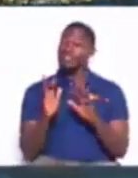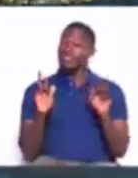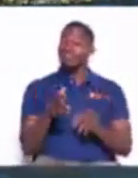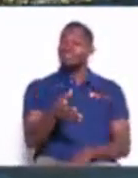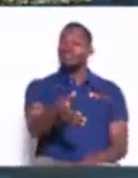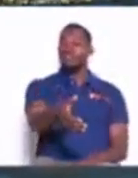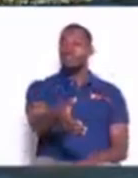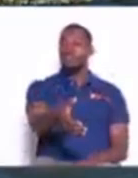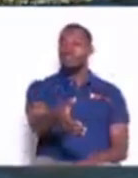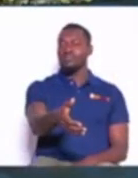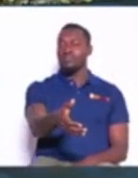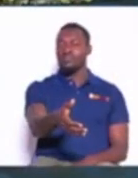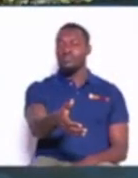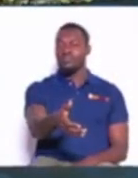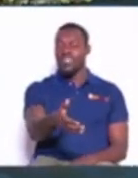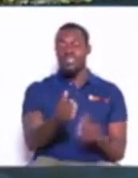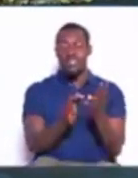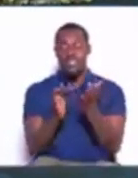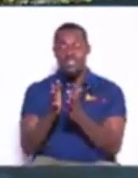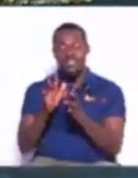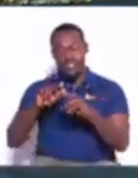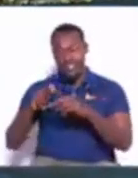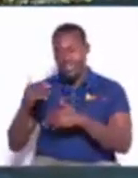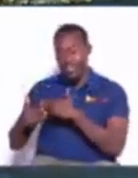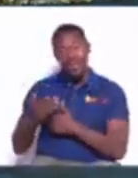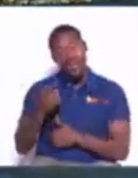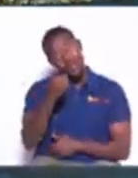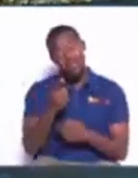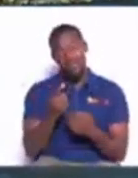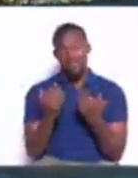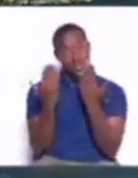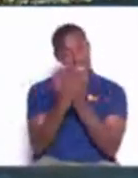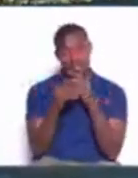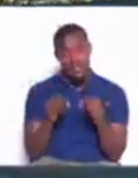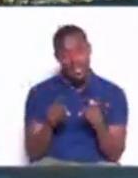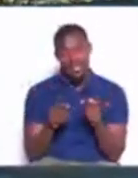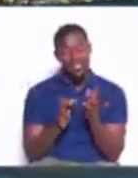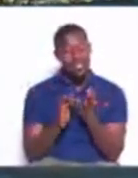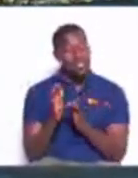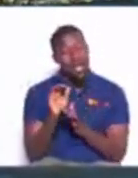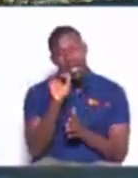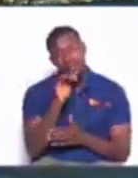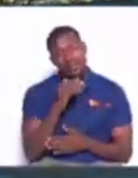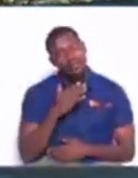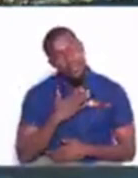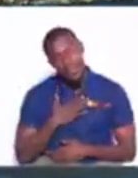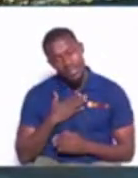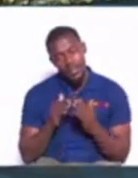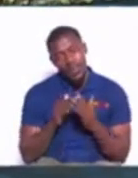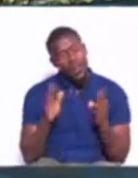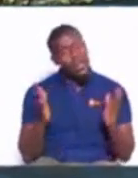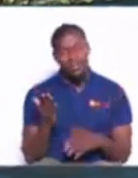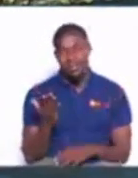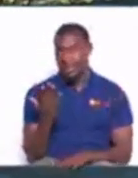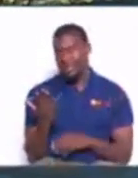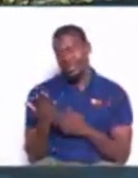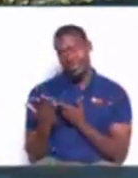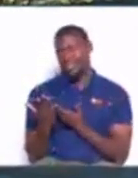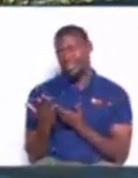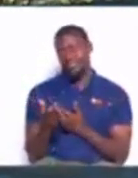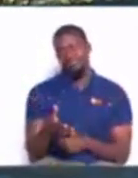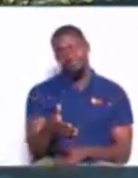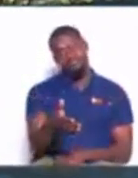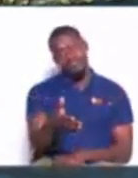Imagine Jesus sitting next to you tonight. And he's saying, open your hand. Is